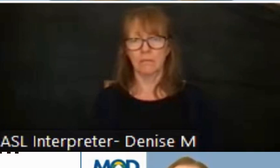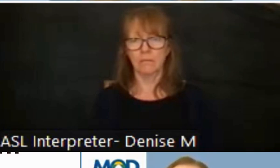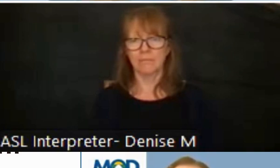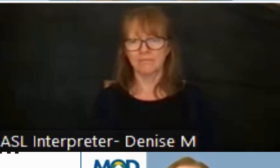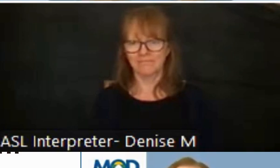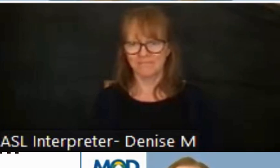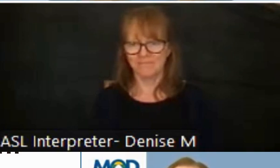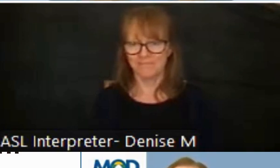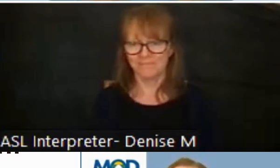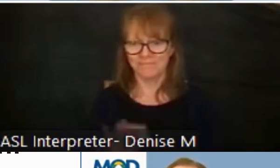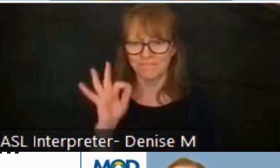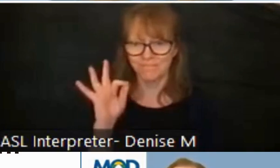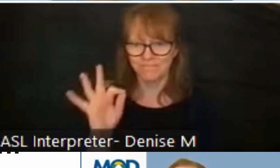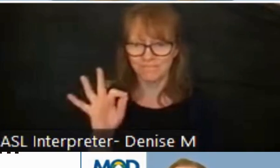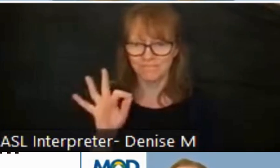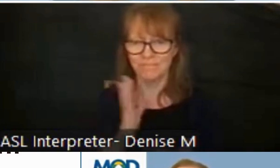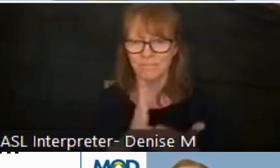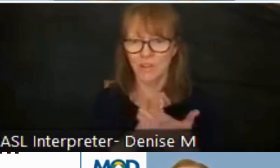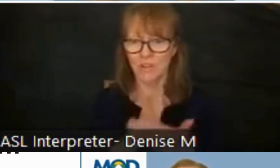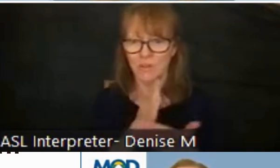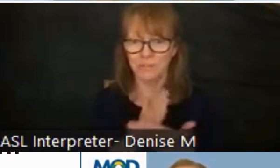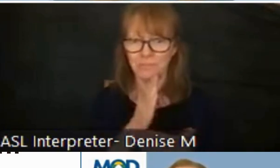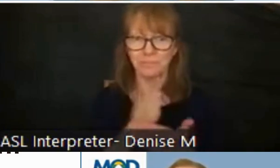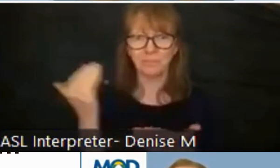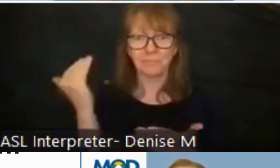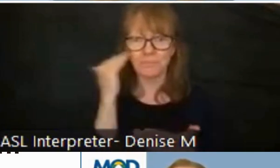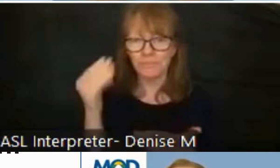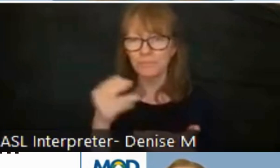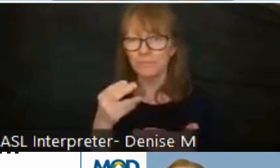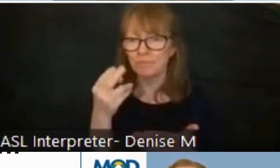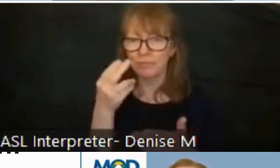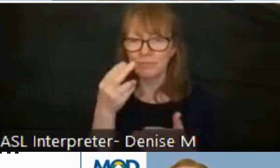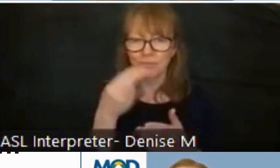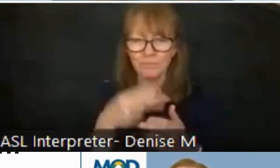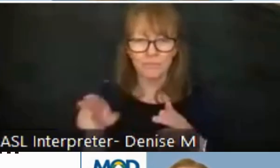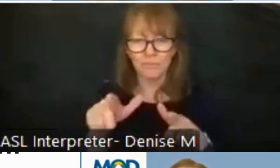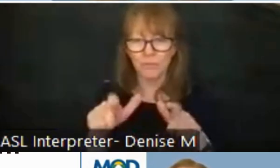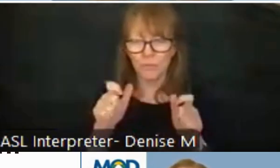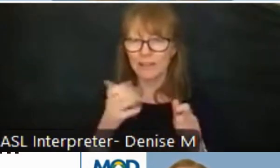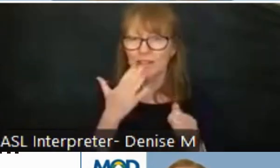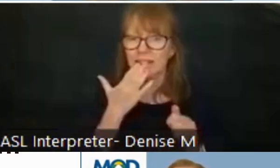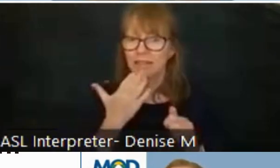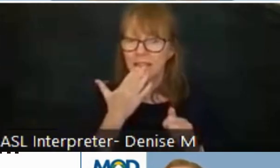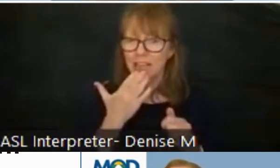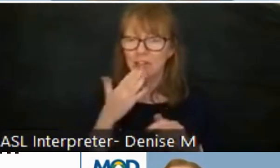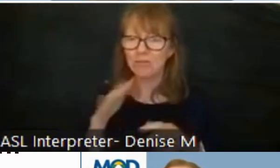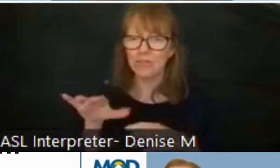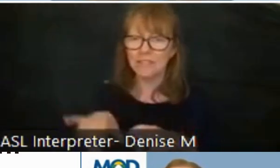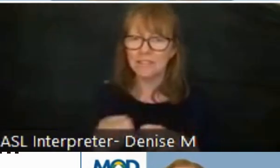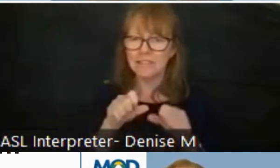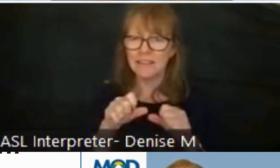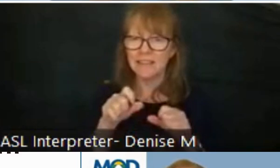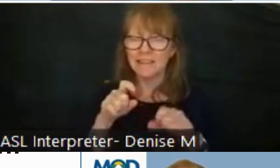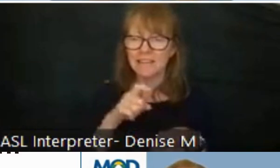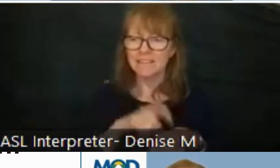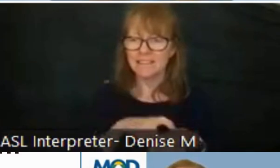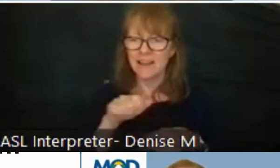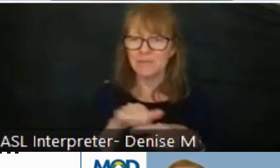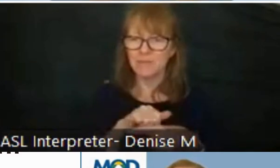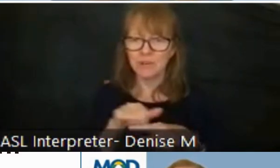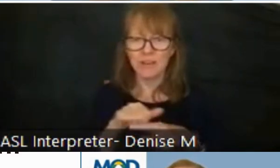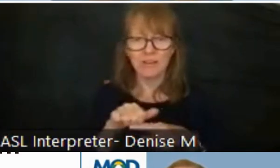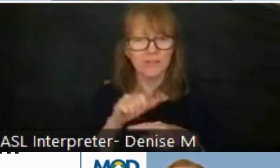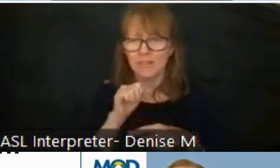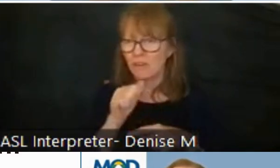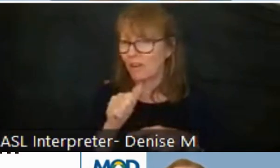All right. I know that was quick, but thank you everyone for taking the time to practice. We're not going to make anyone read their request aloud or type it all